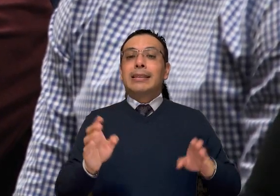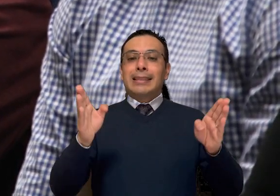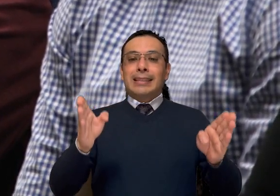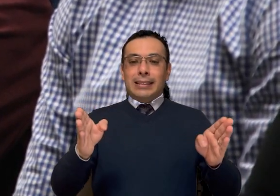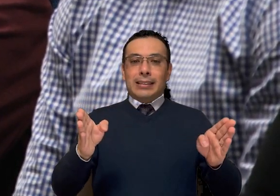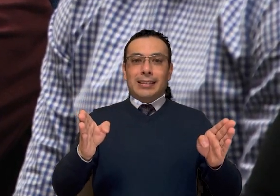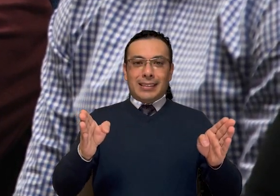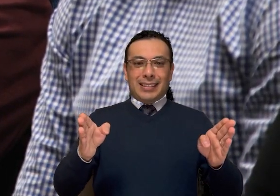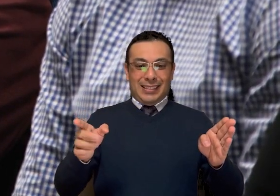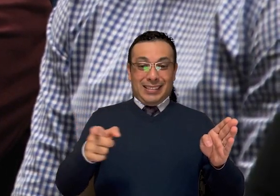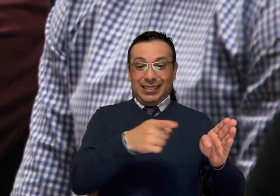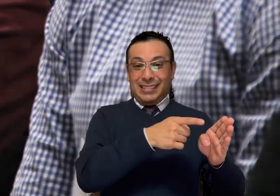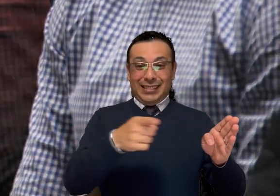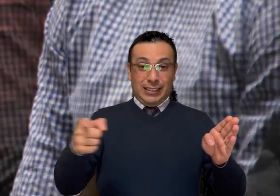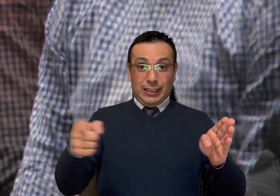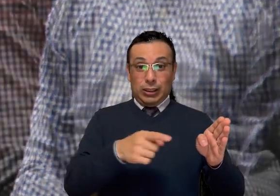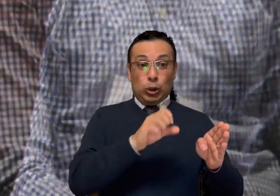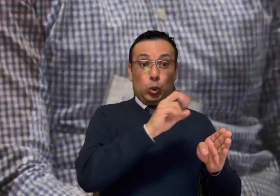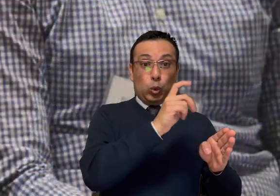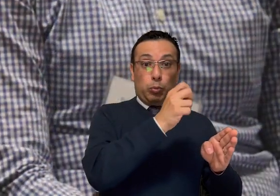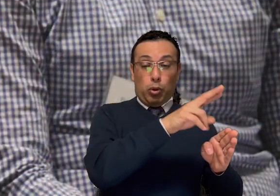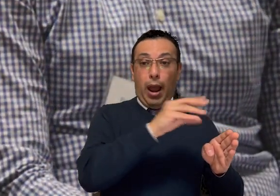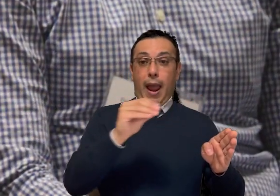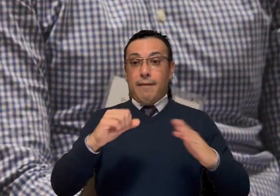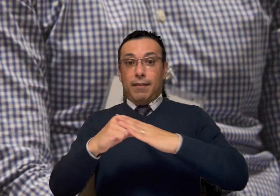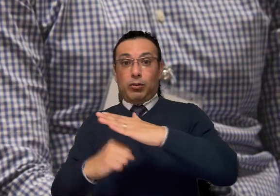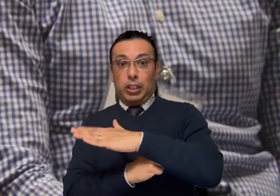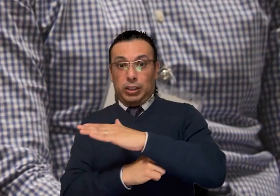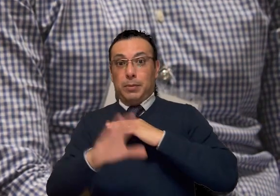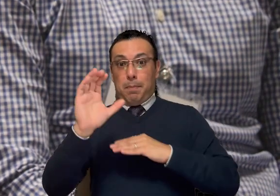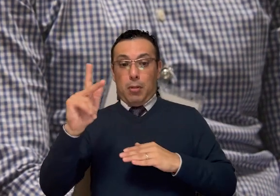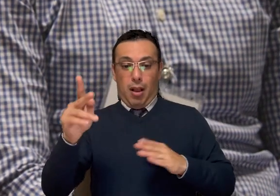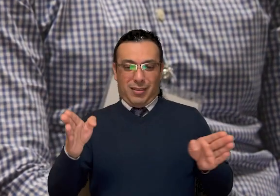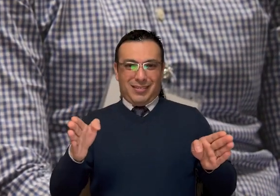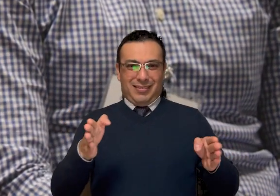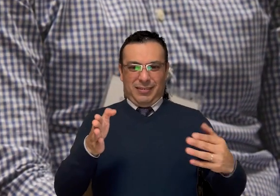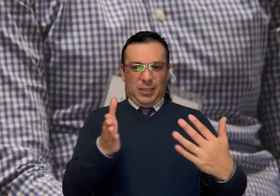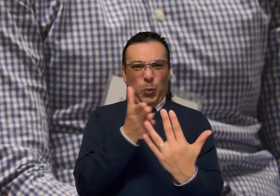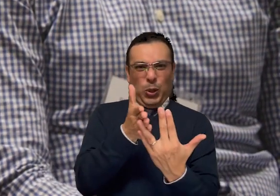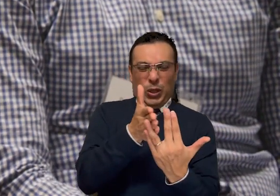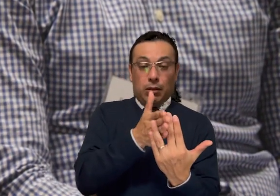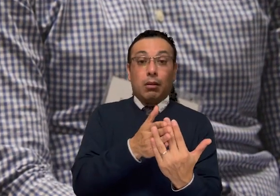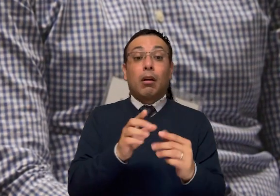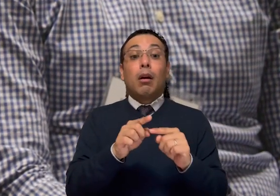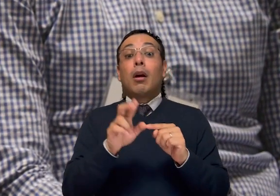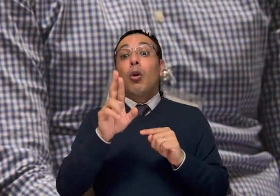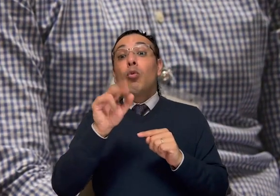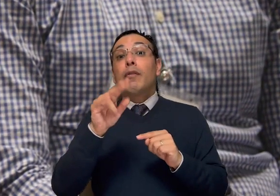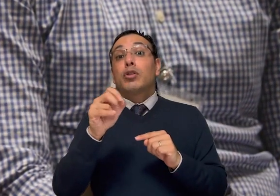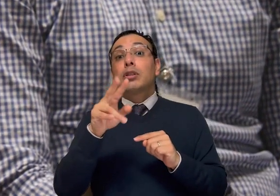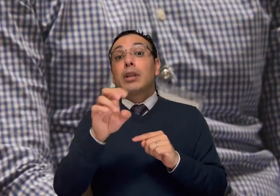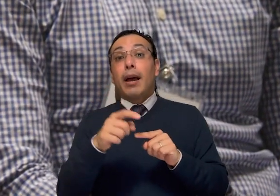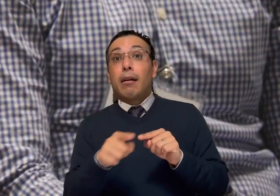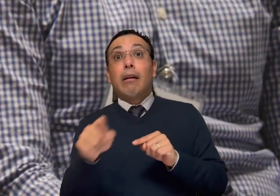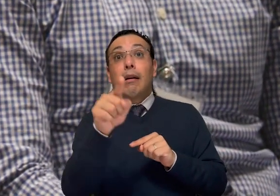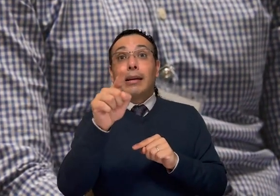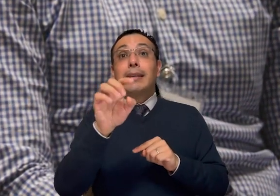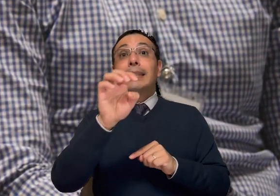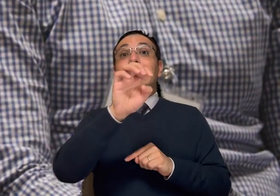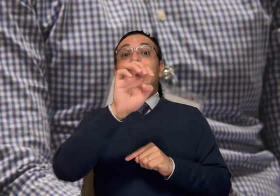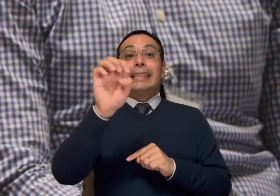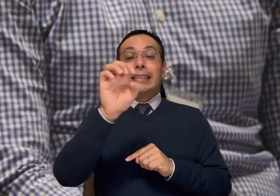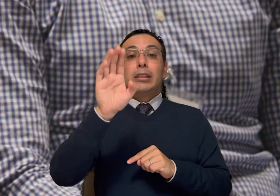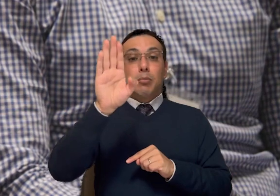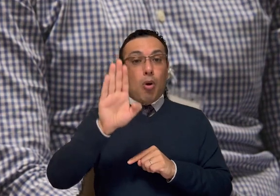will then go up Riverside to East Broadway, go east on East Broadway, hit Lincoln,